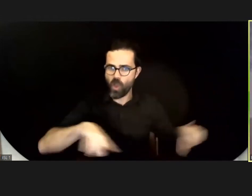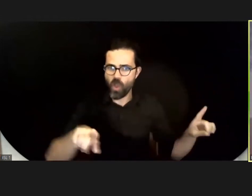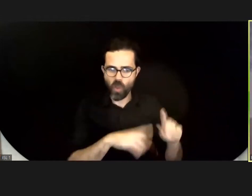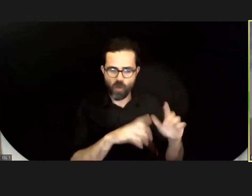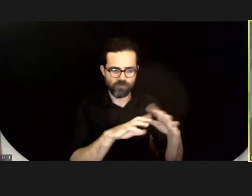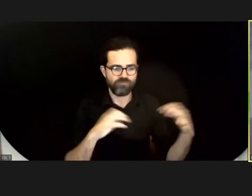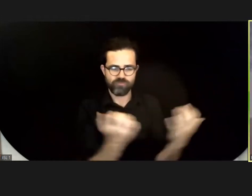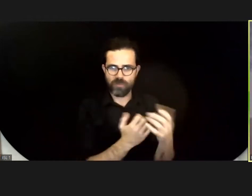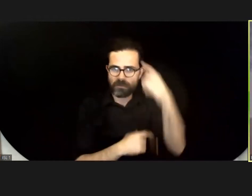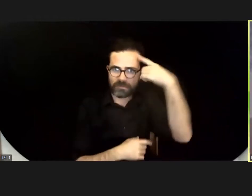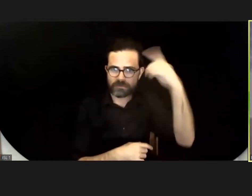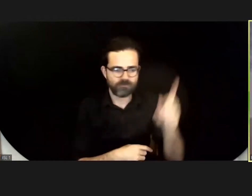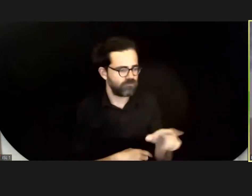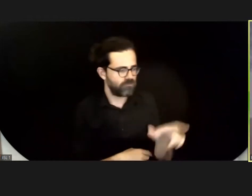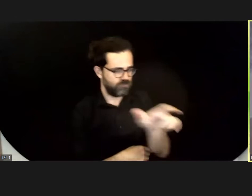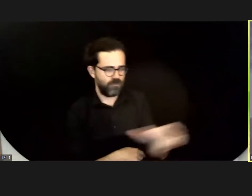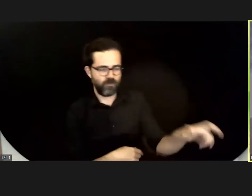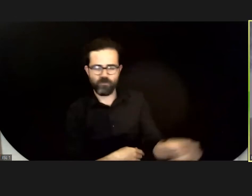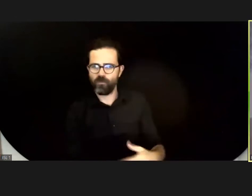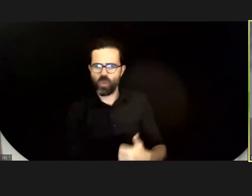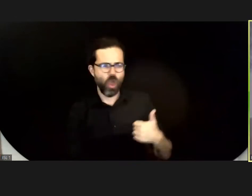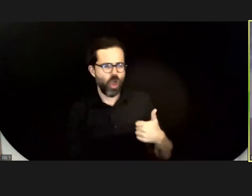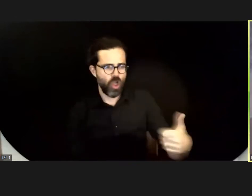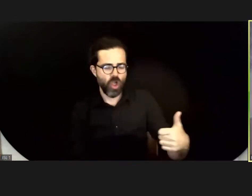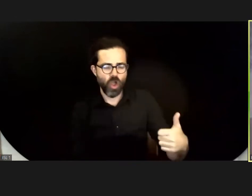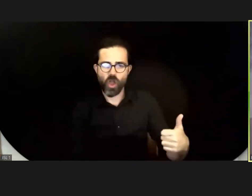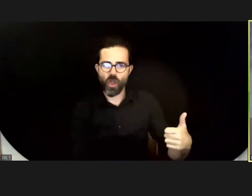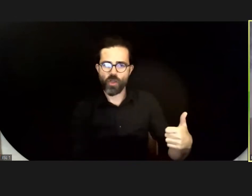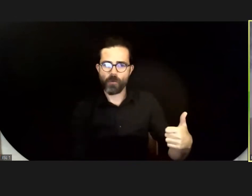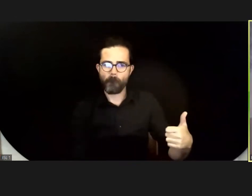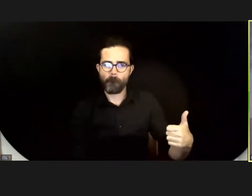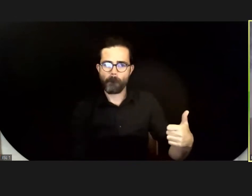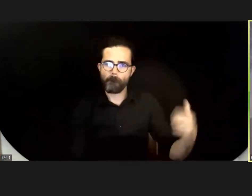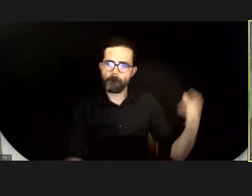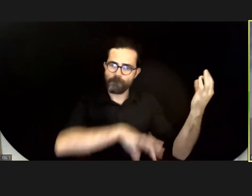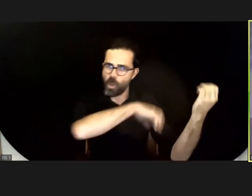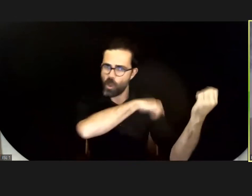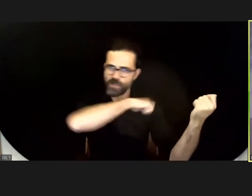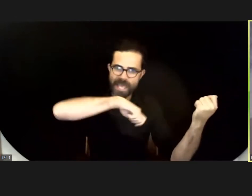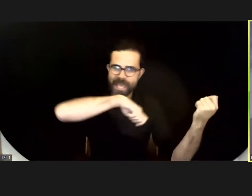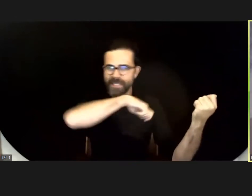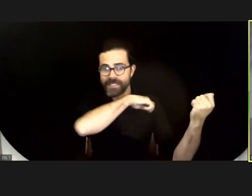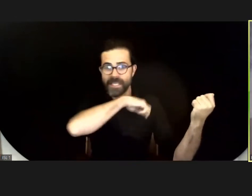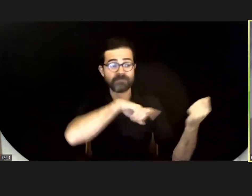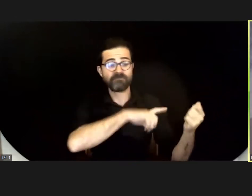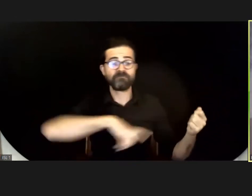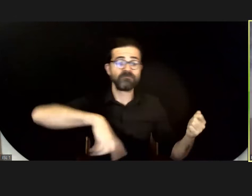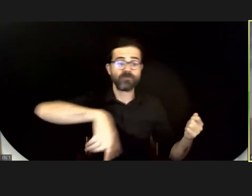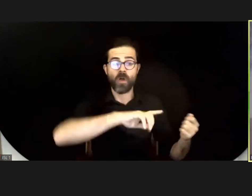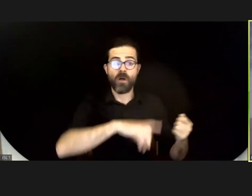excellent musicians. They all have very good instruments.